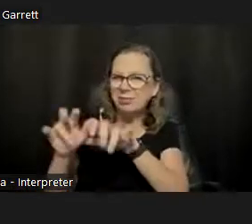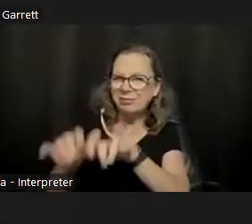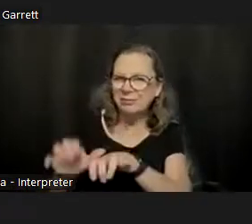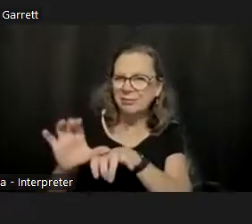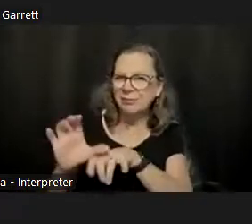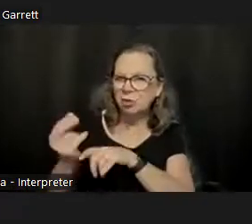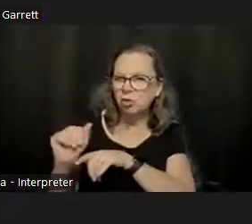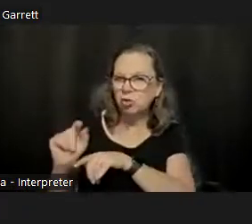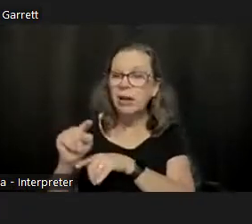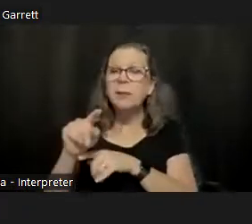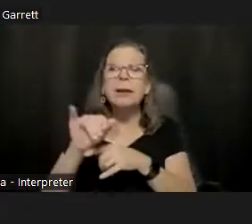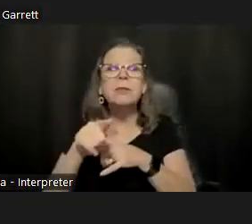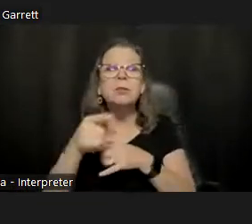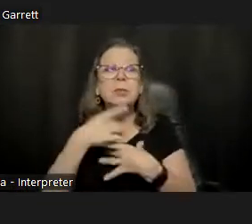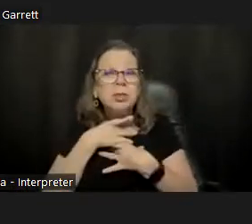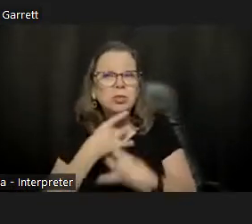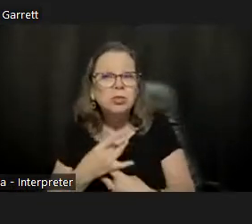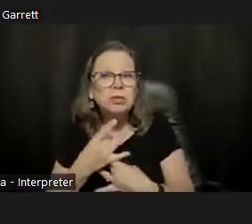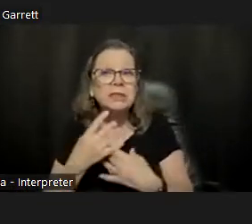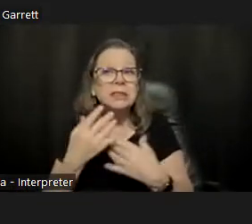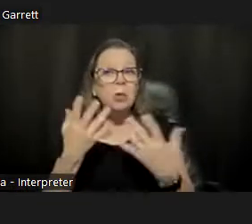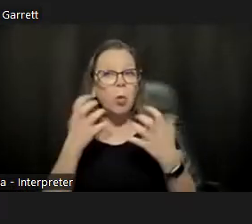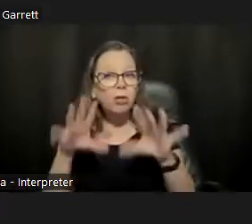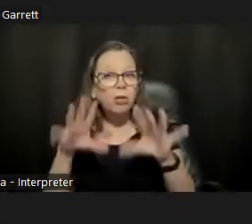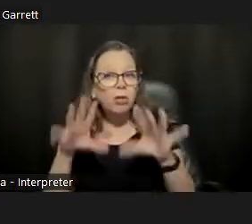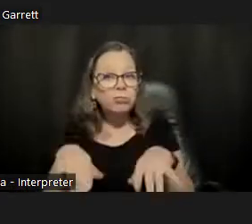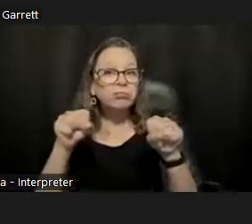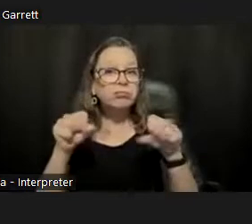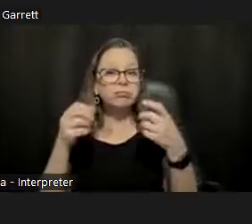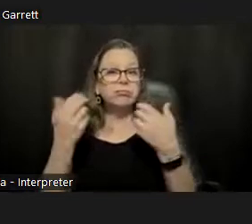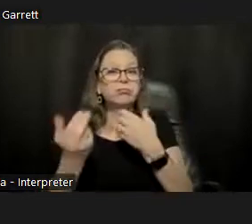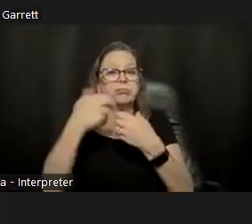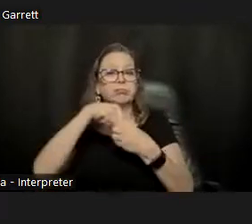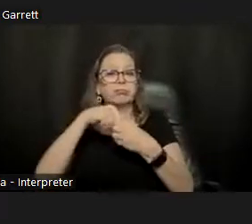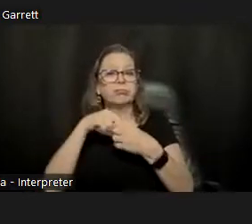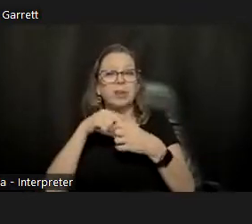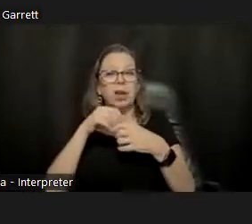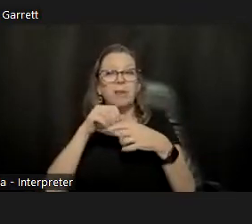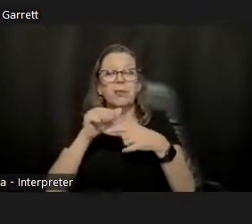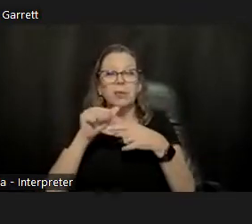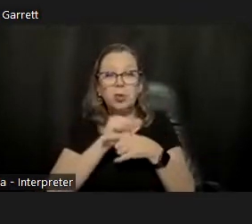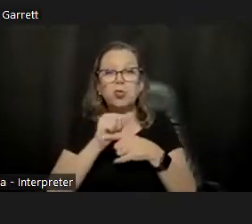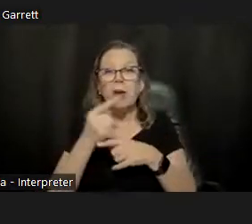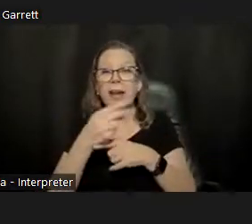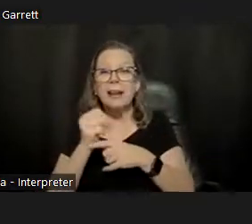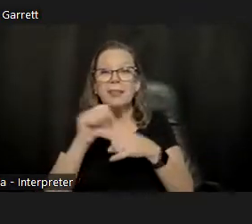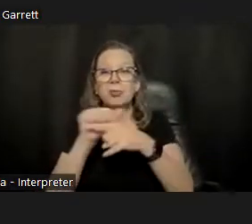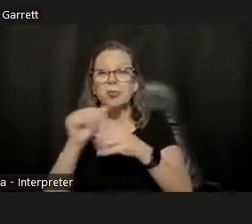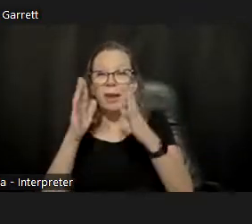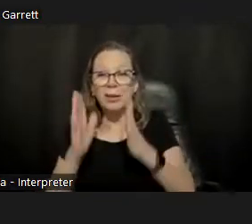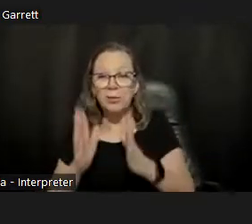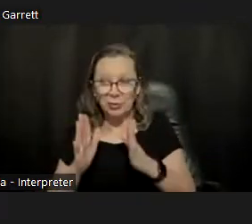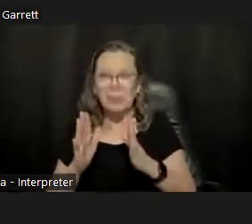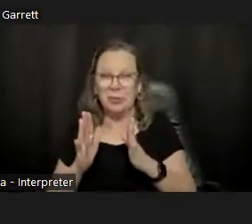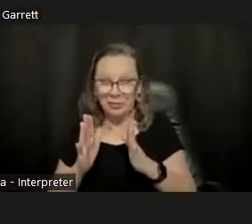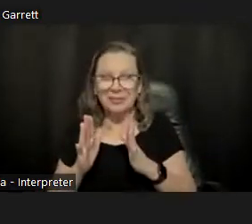but if anybody's interested in participating on this train the trainer opportunity, please